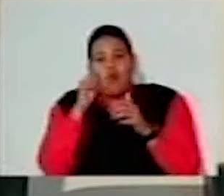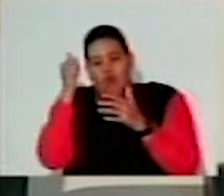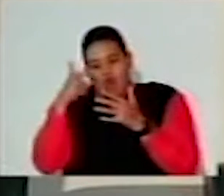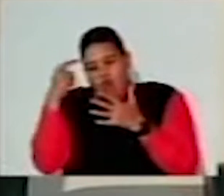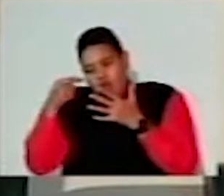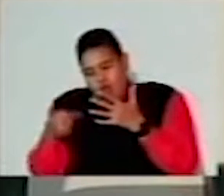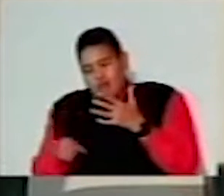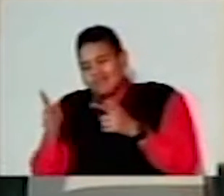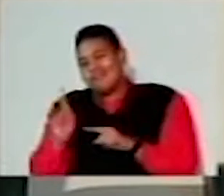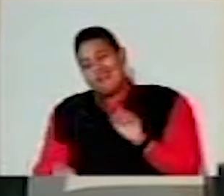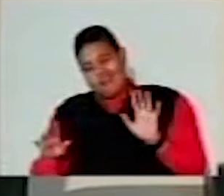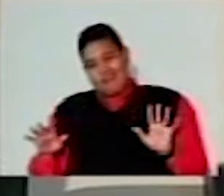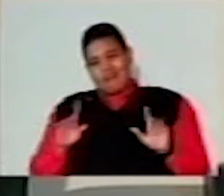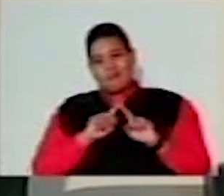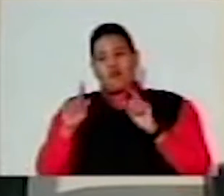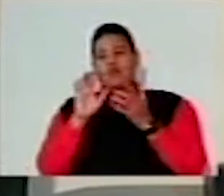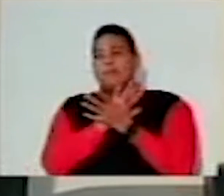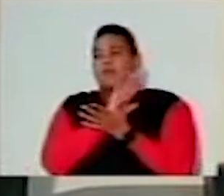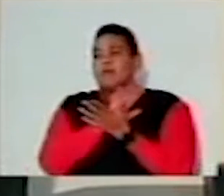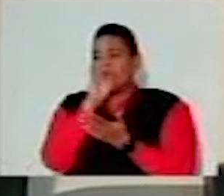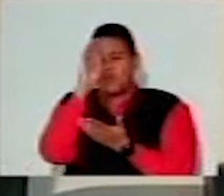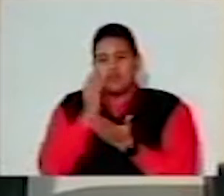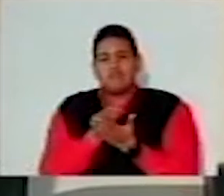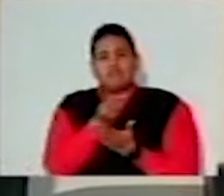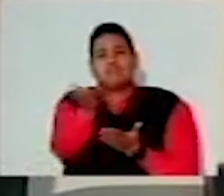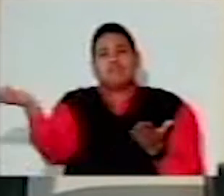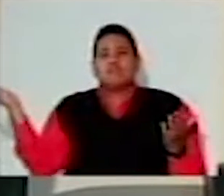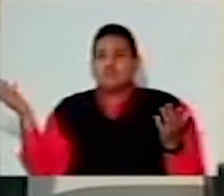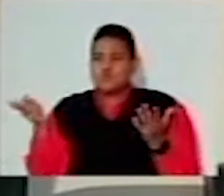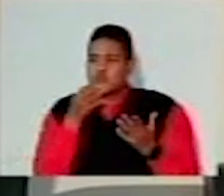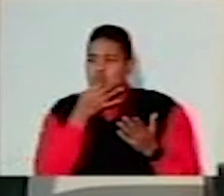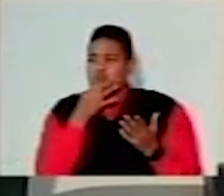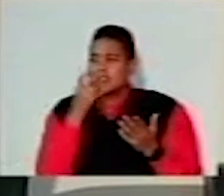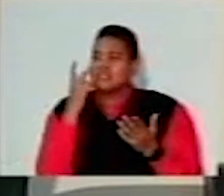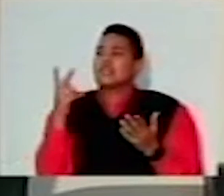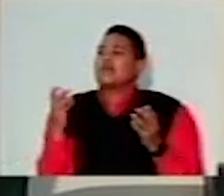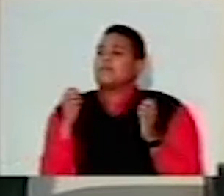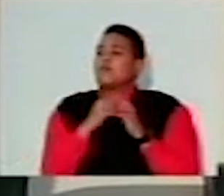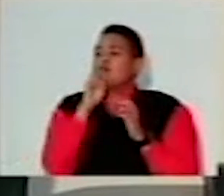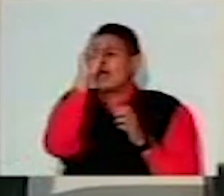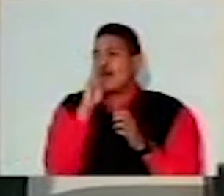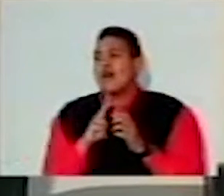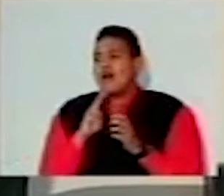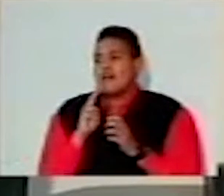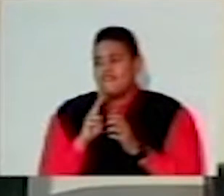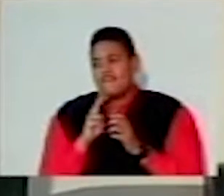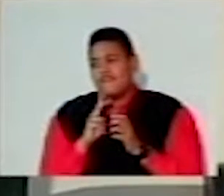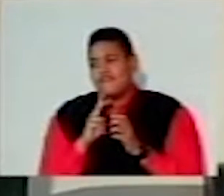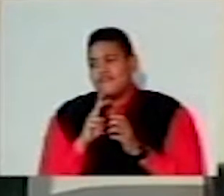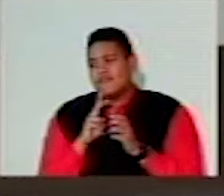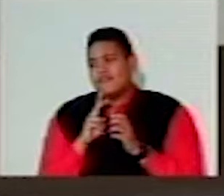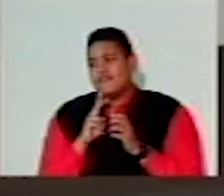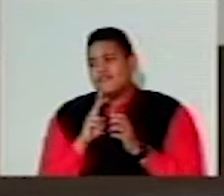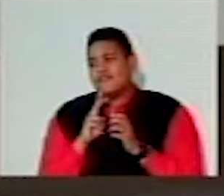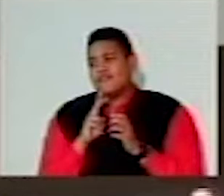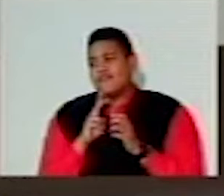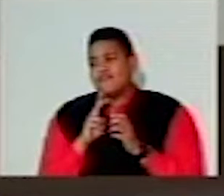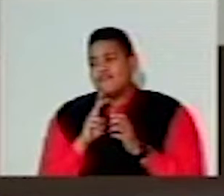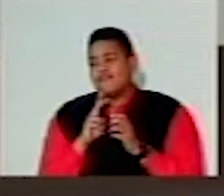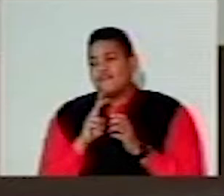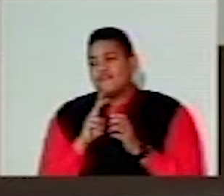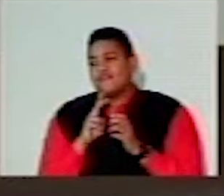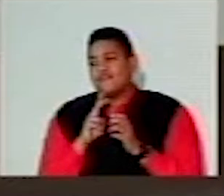But the paper will be presented to you shortly, and you will see that more than half of it are in